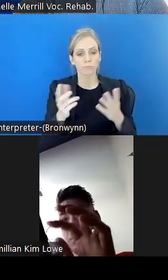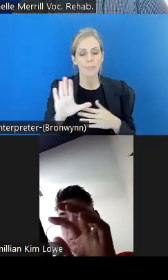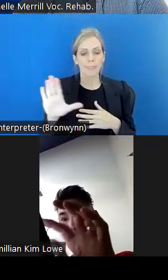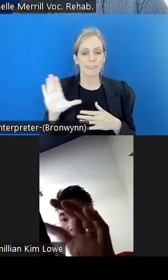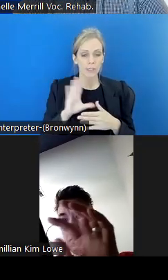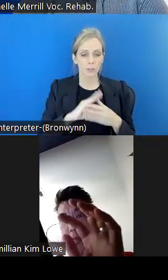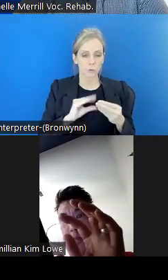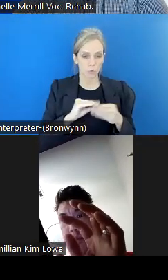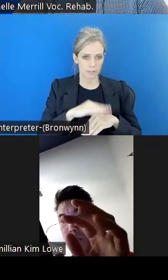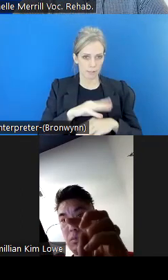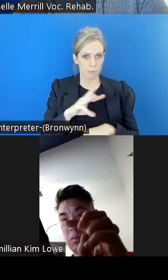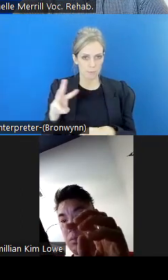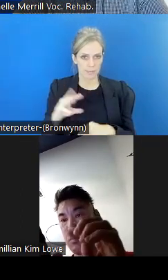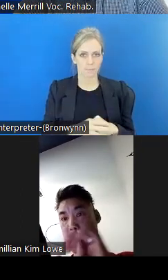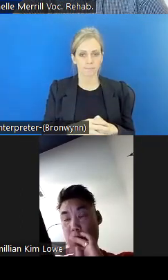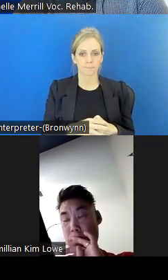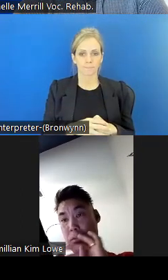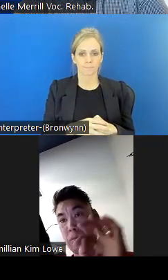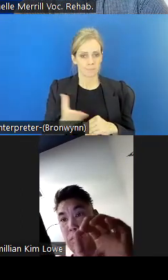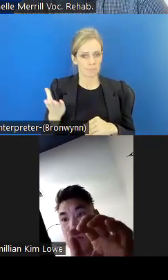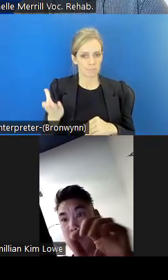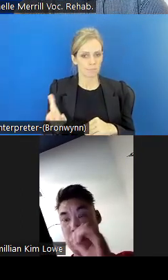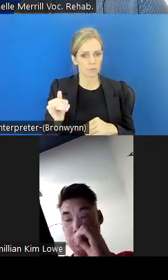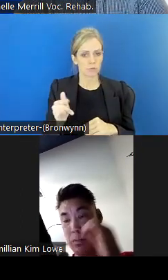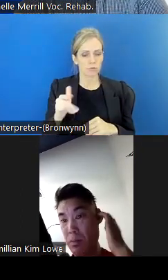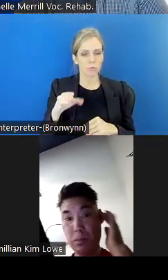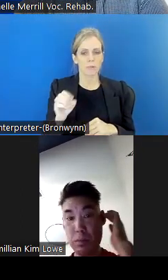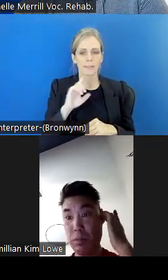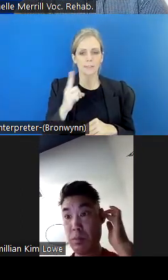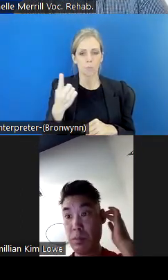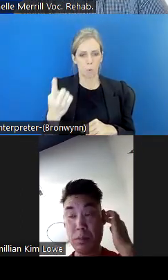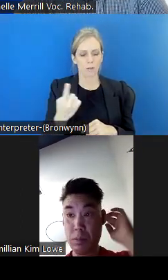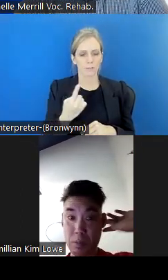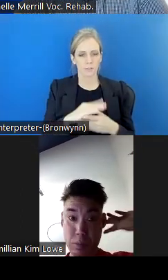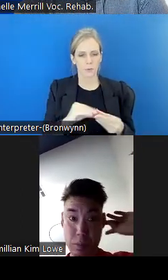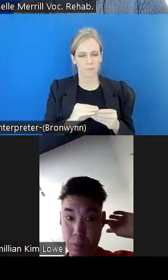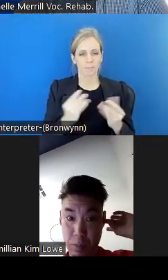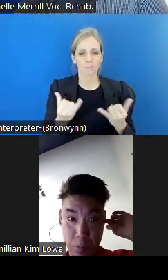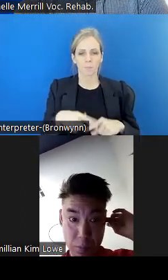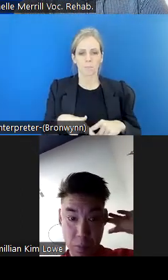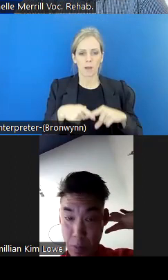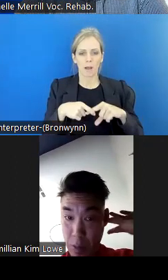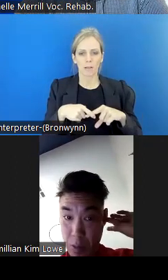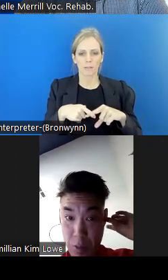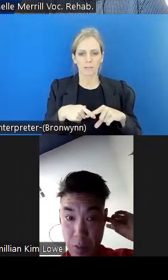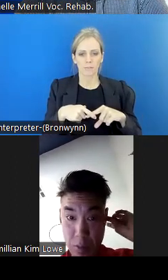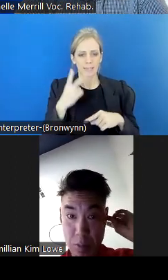on our website. And this is one of them. I'm going to pause for a sec. It says there's something in the